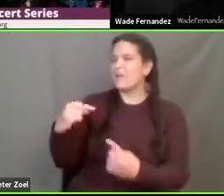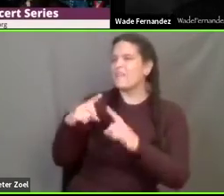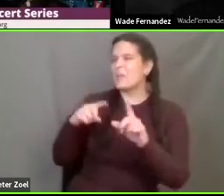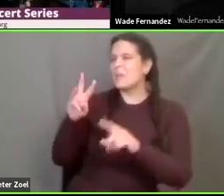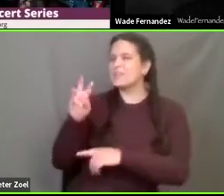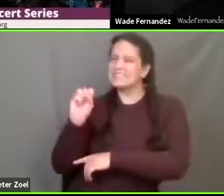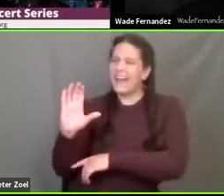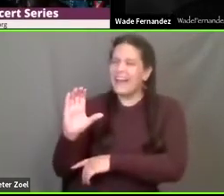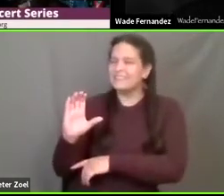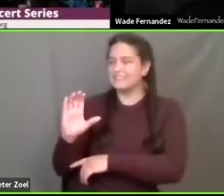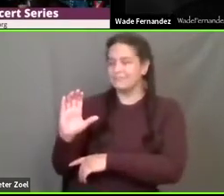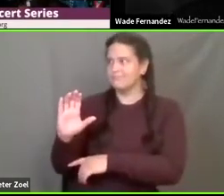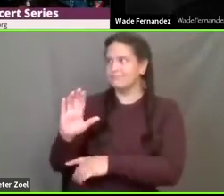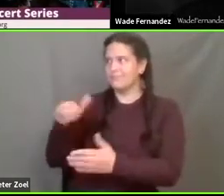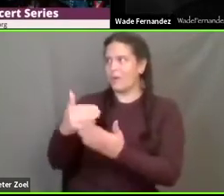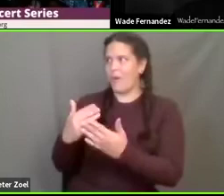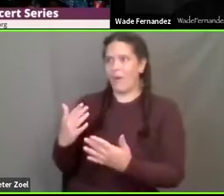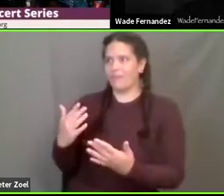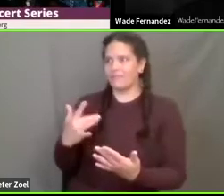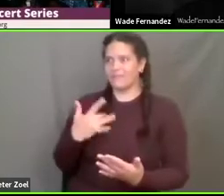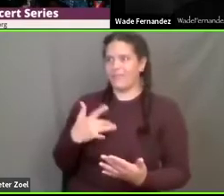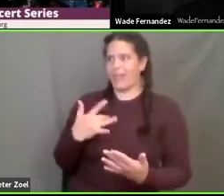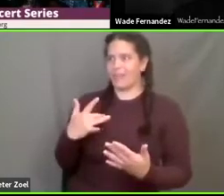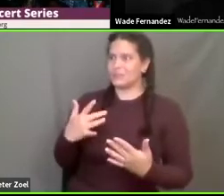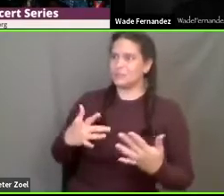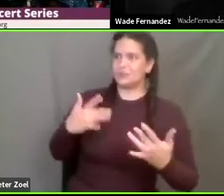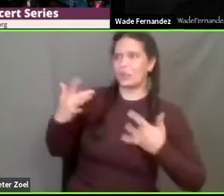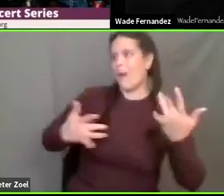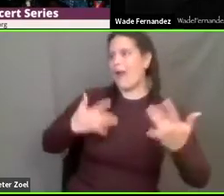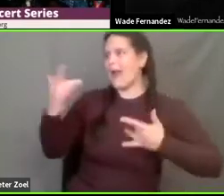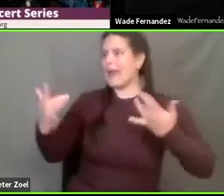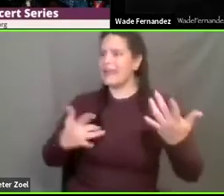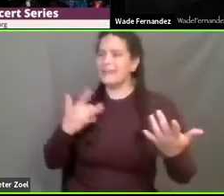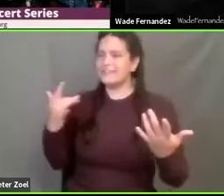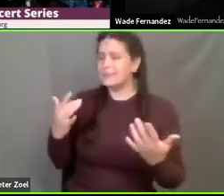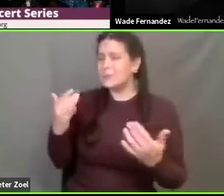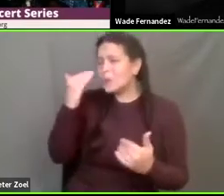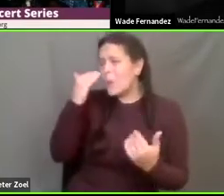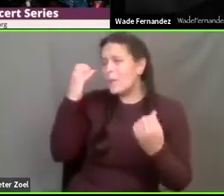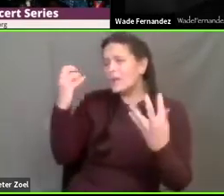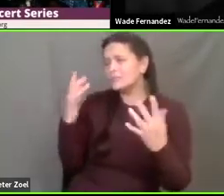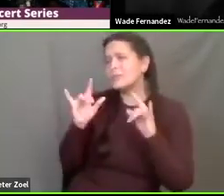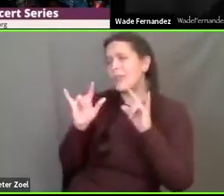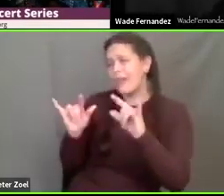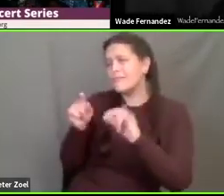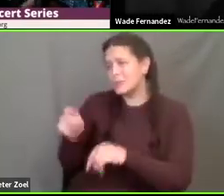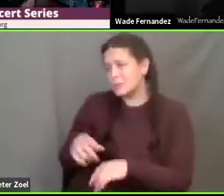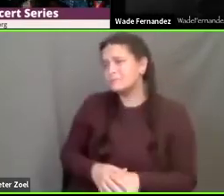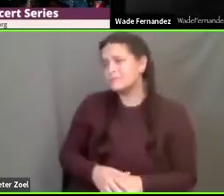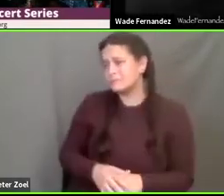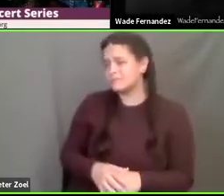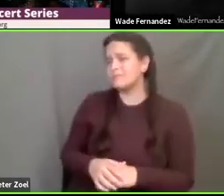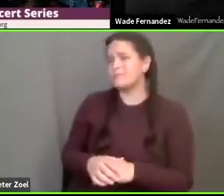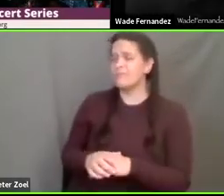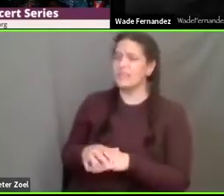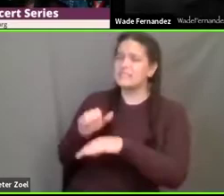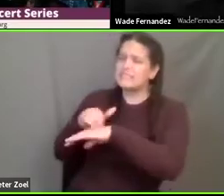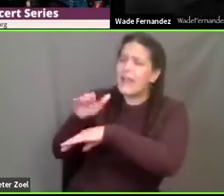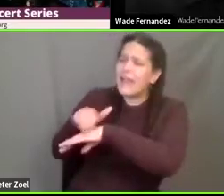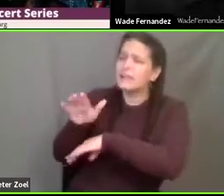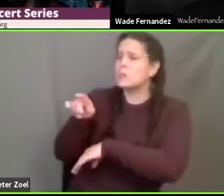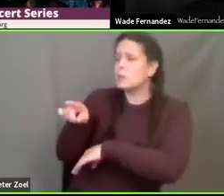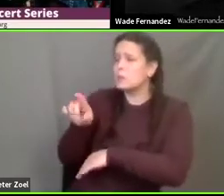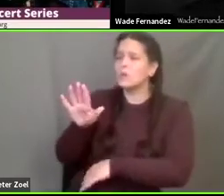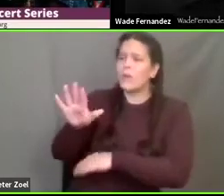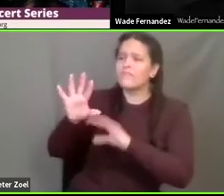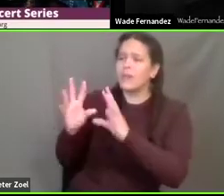So I can't say enough about you, Wade. You know how much I love you. You know how much we love you. And we send you and your family lots and lots of prayers.